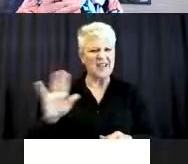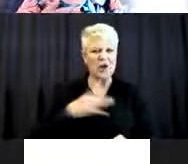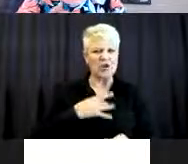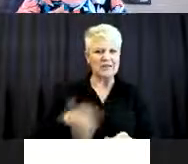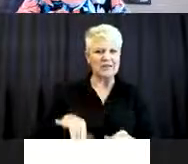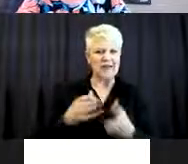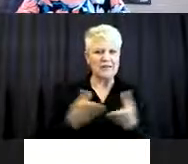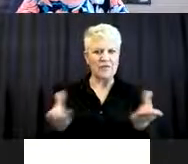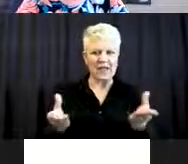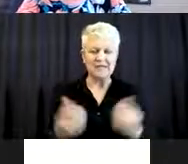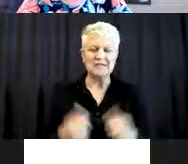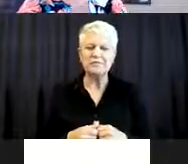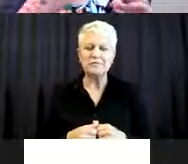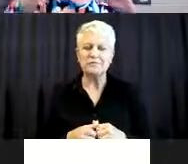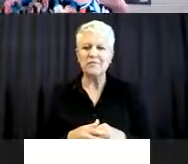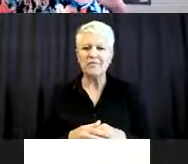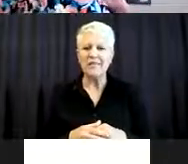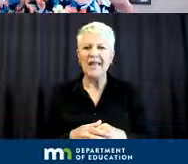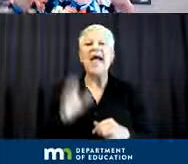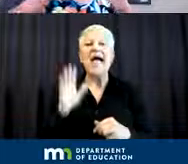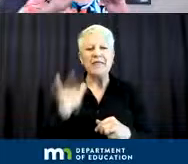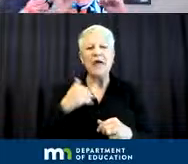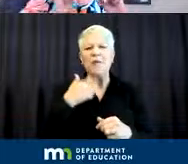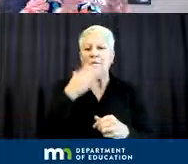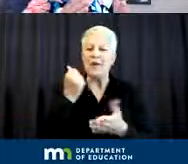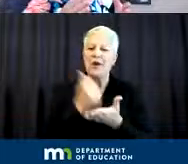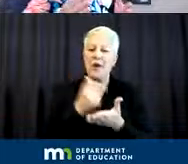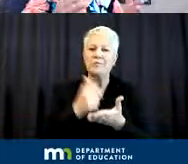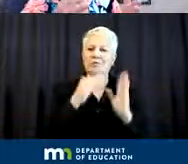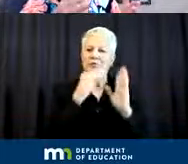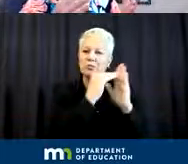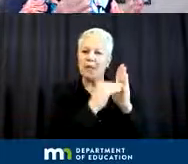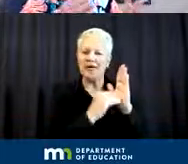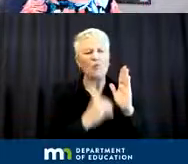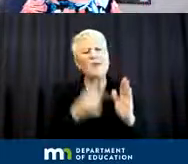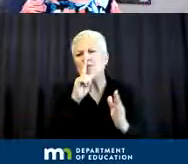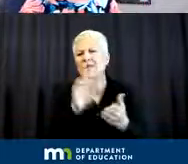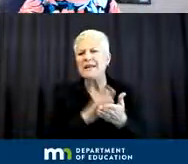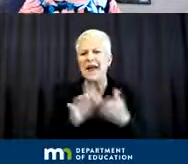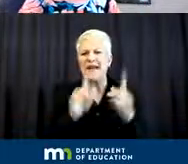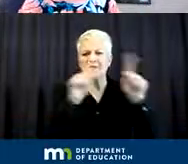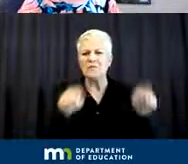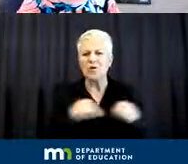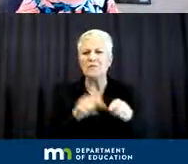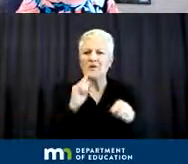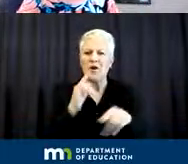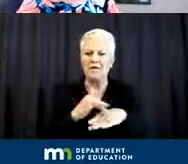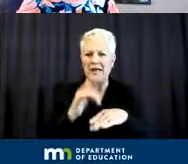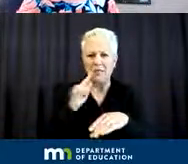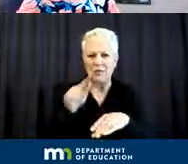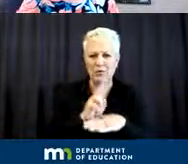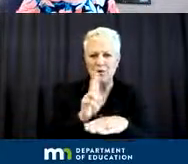things. And that will kind of better help you to plot out. There's some really nice forms that are available to be